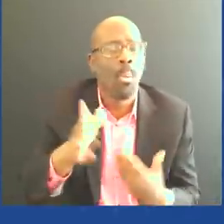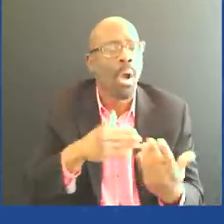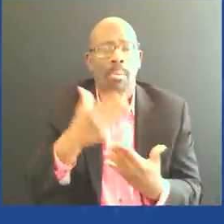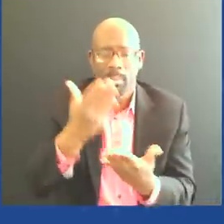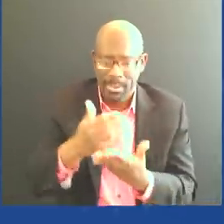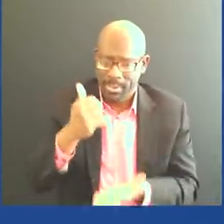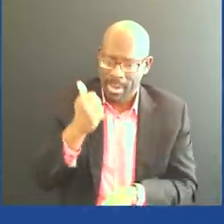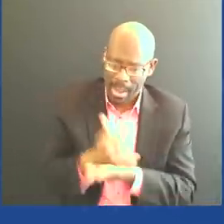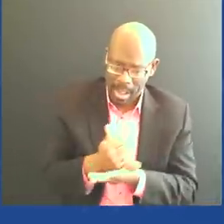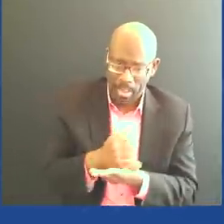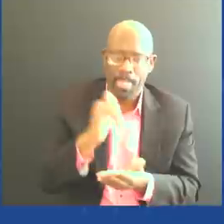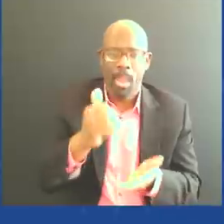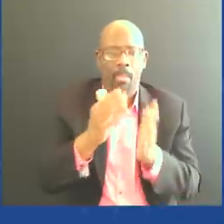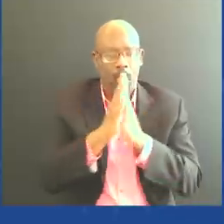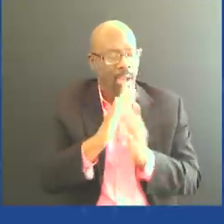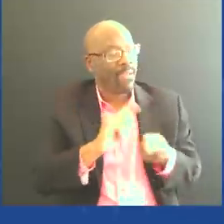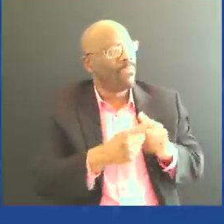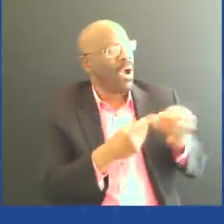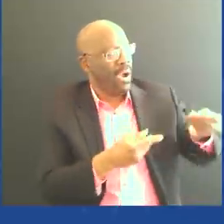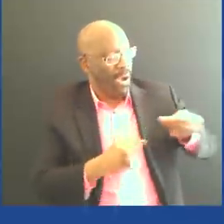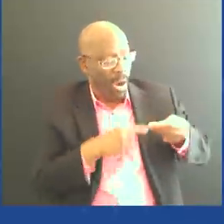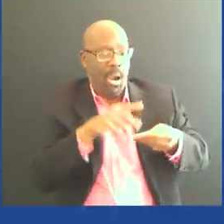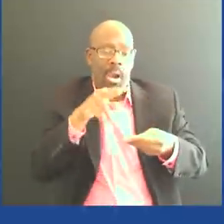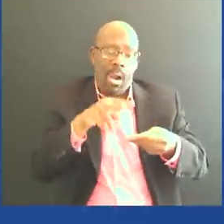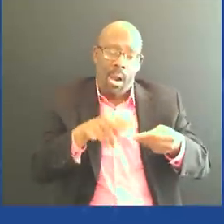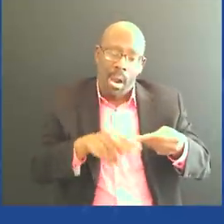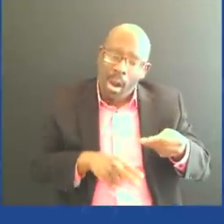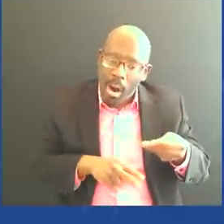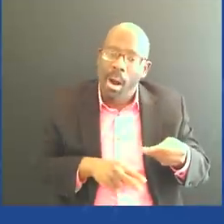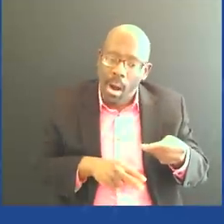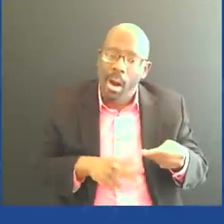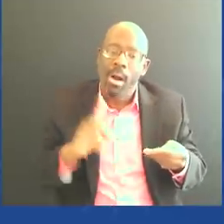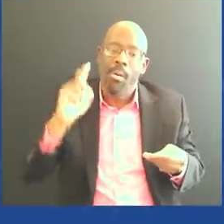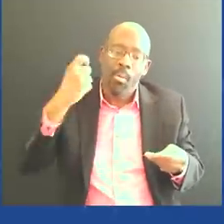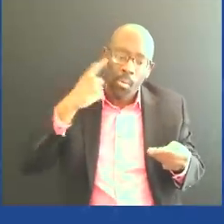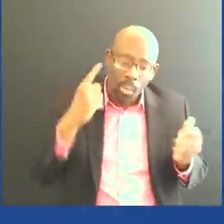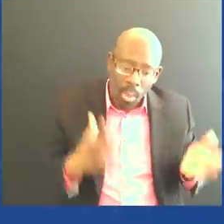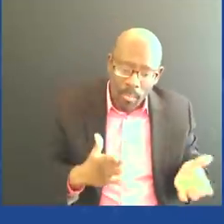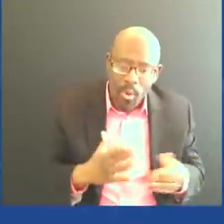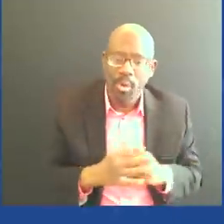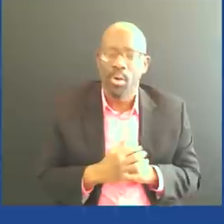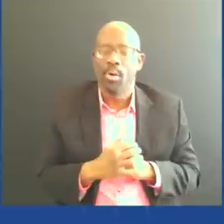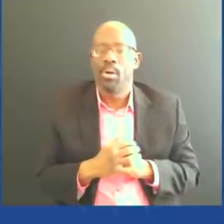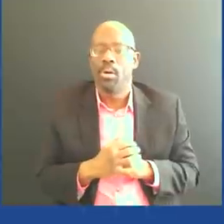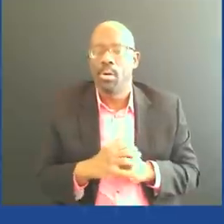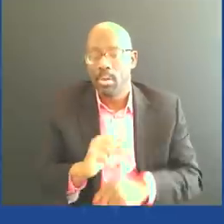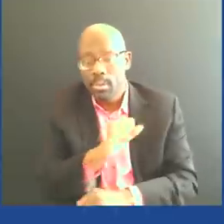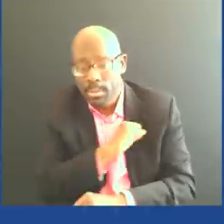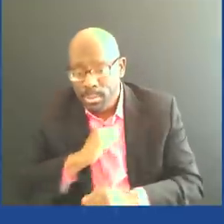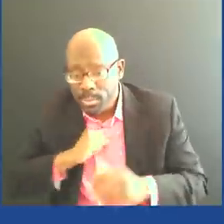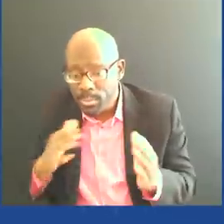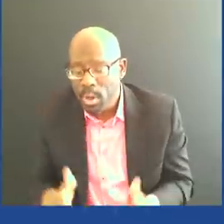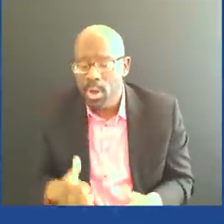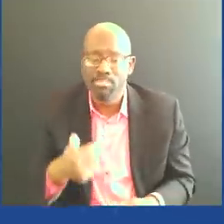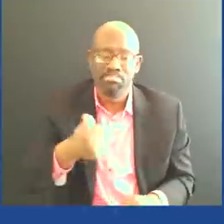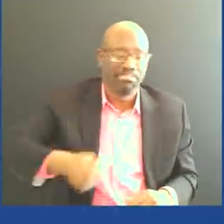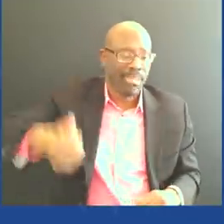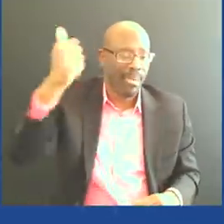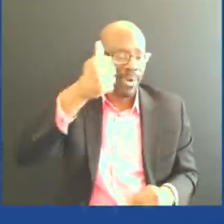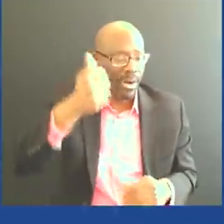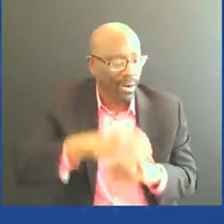Governor Carney, Senators Carper and Coons, Congresswoman Blunt Rochester, thank you for